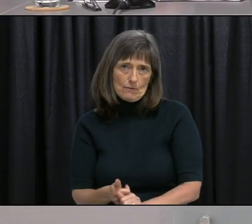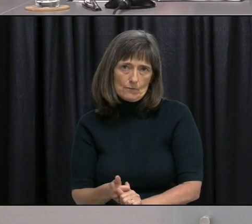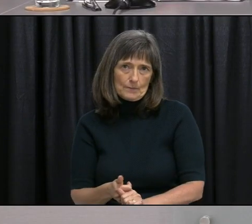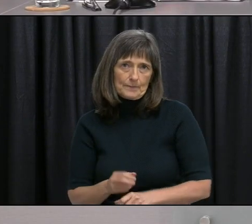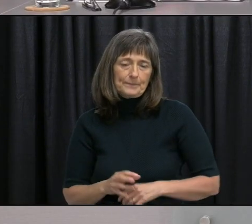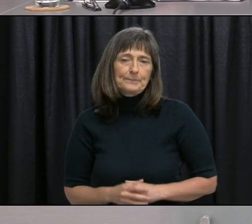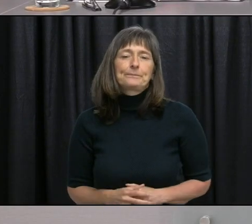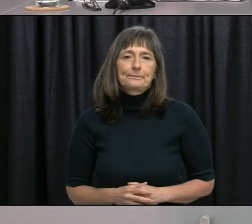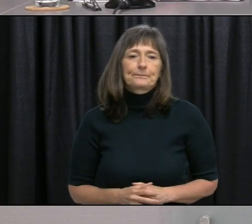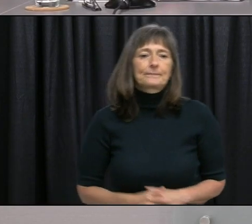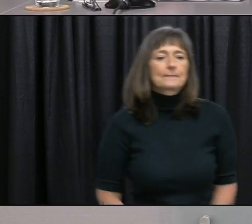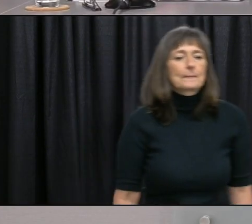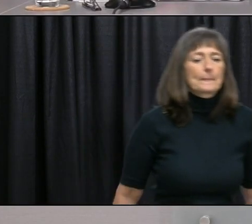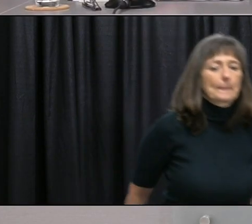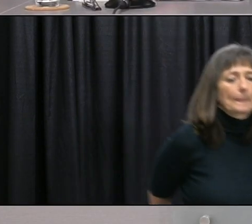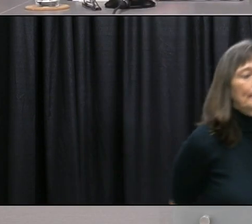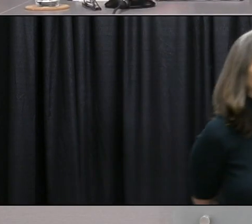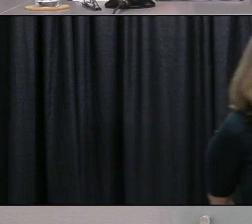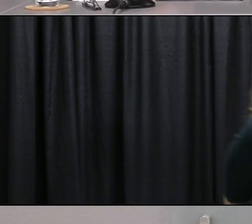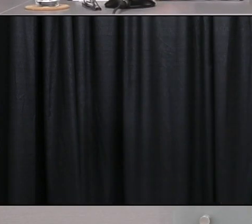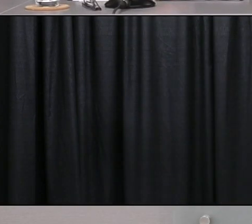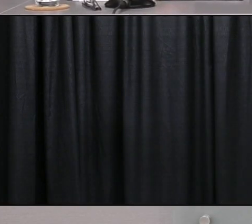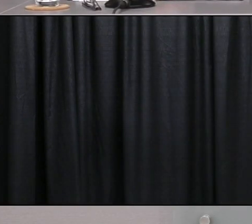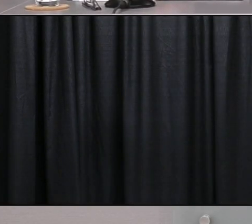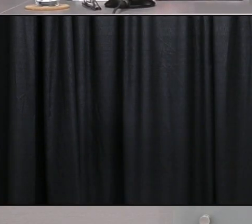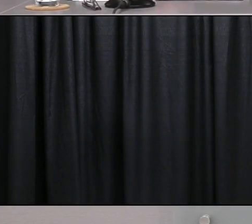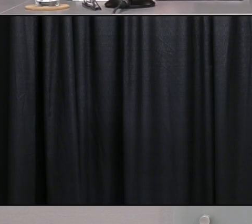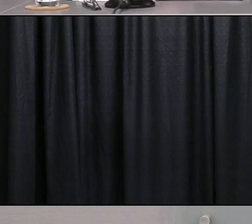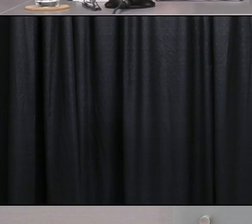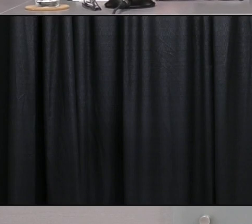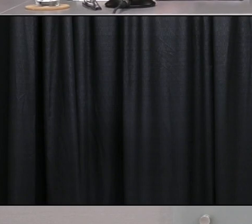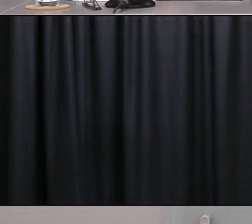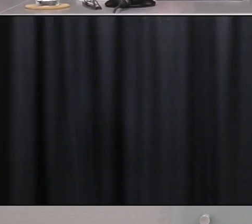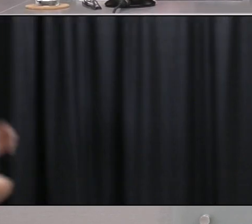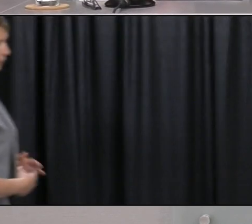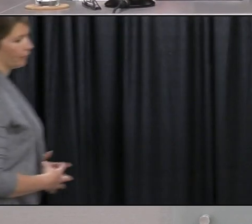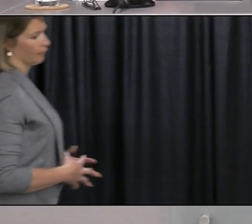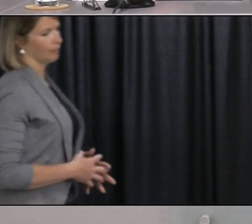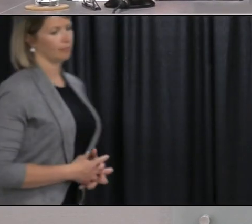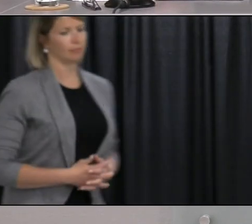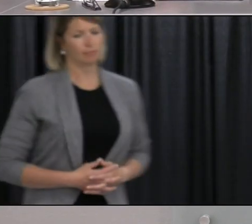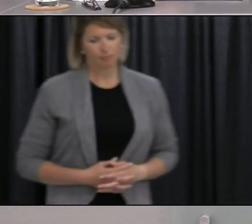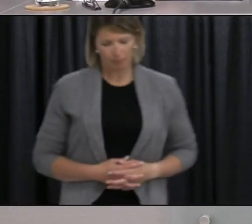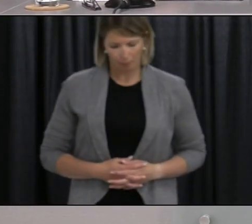Thank you. Our next questions are from Peter Jackson of The Telegram. Please go ahead.